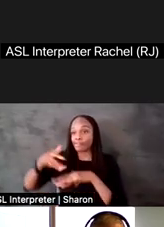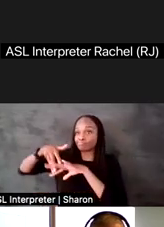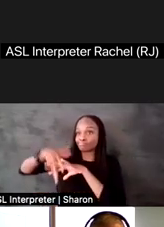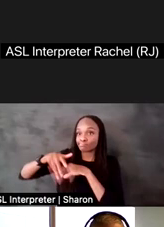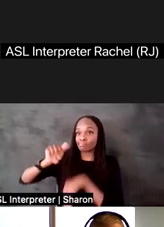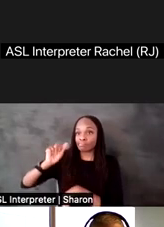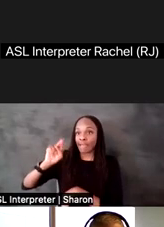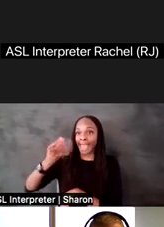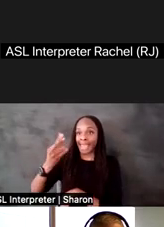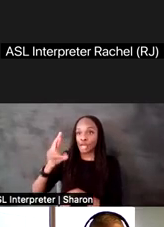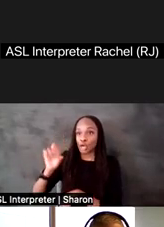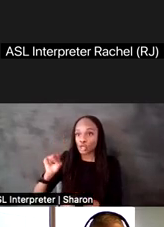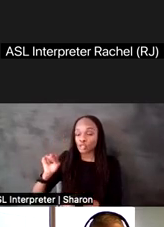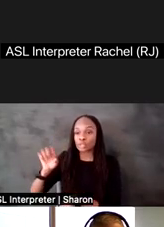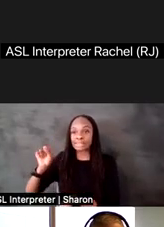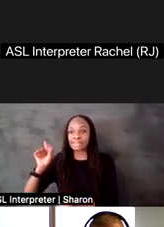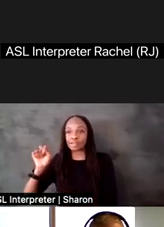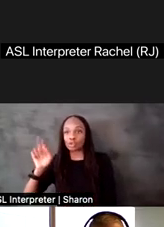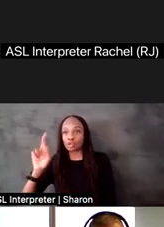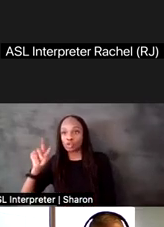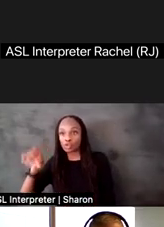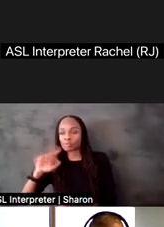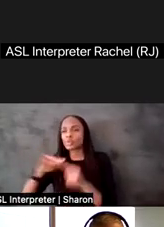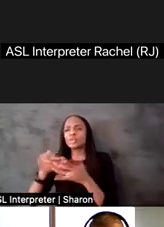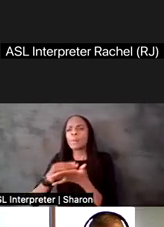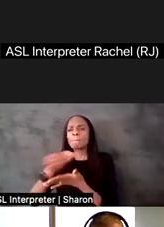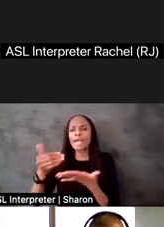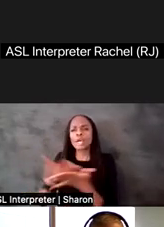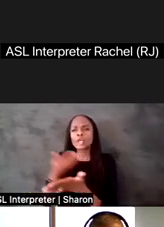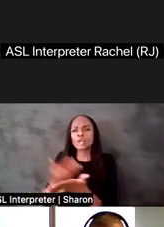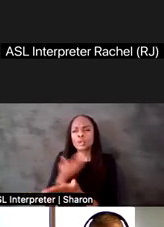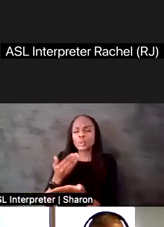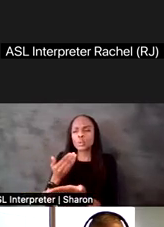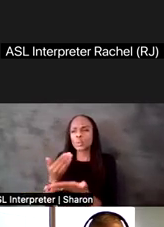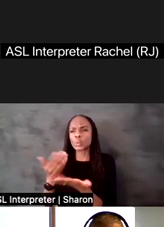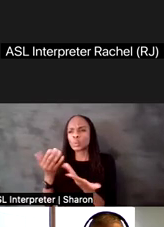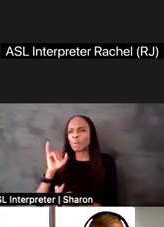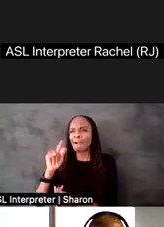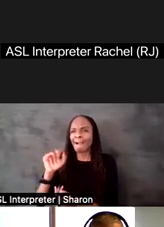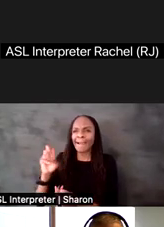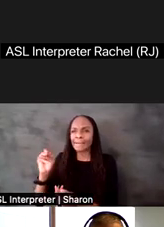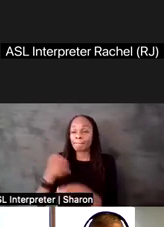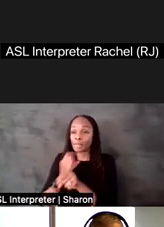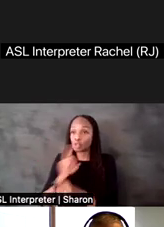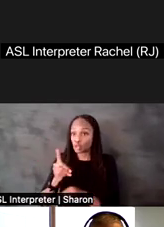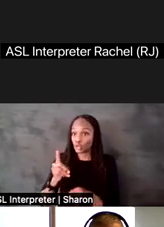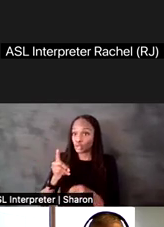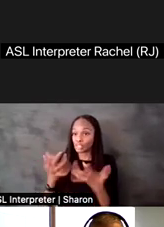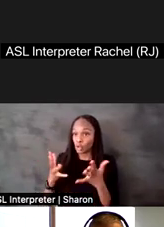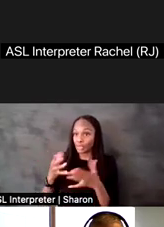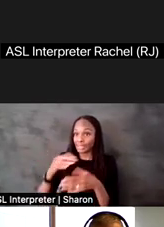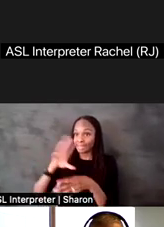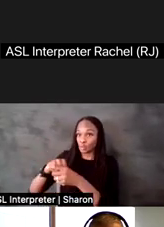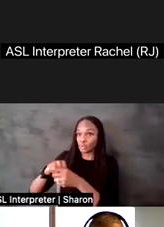you do purchase a new item, check to make sure that that has come in the package as well. And you can also request